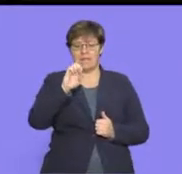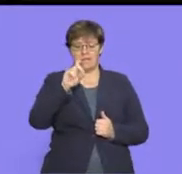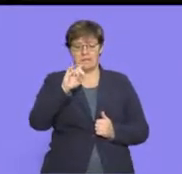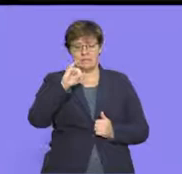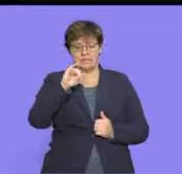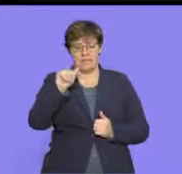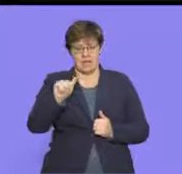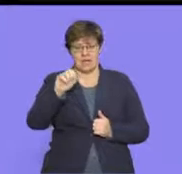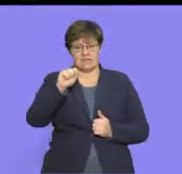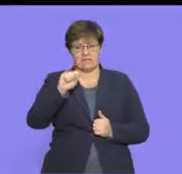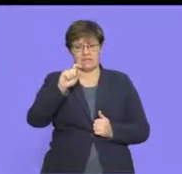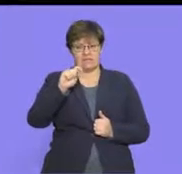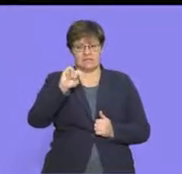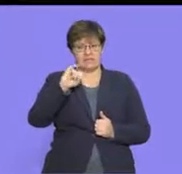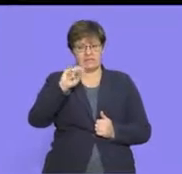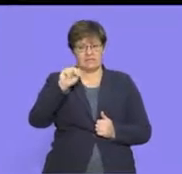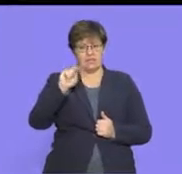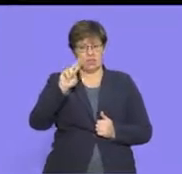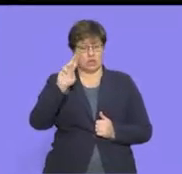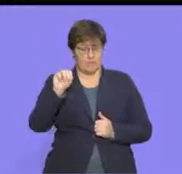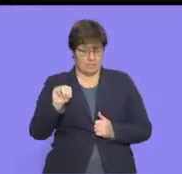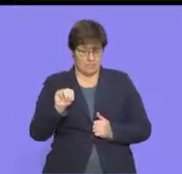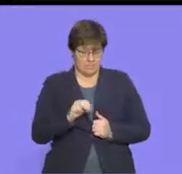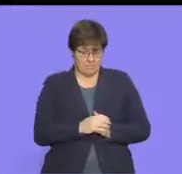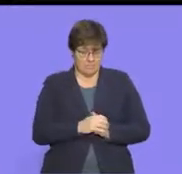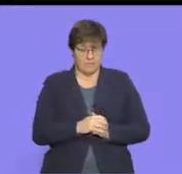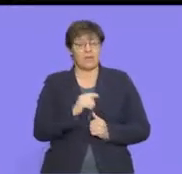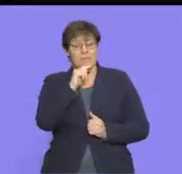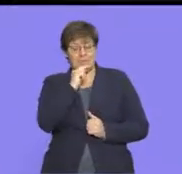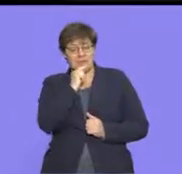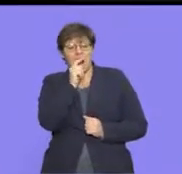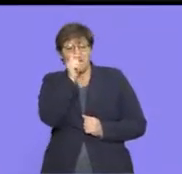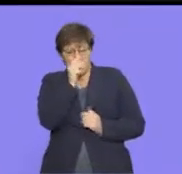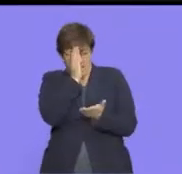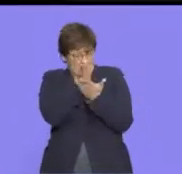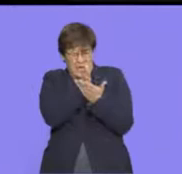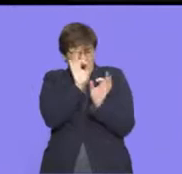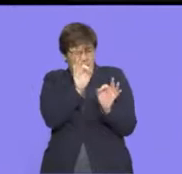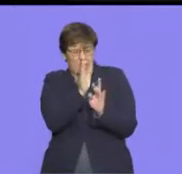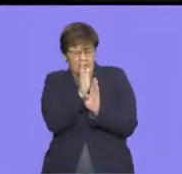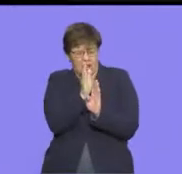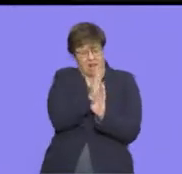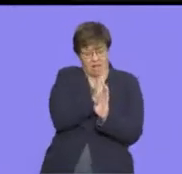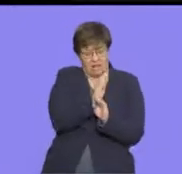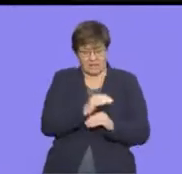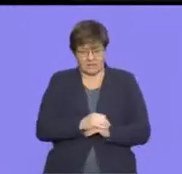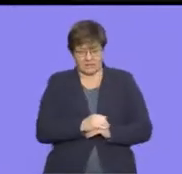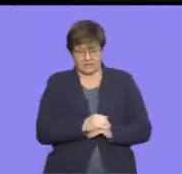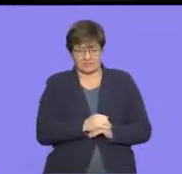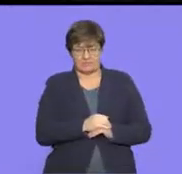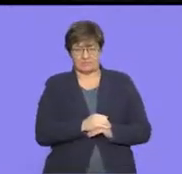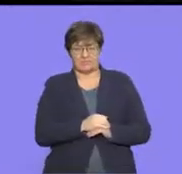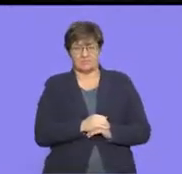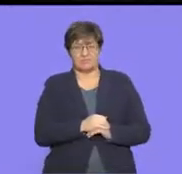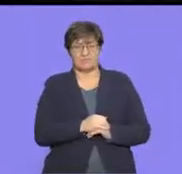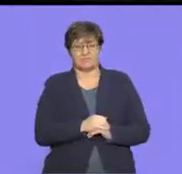sternum. Media, just slightly off center. Sternum is another word for the sternum. So it's just slightly to